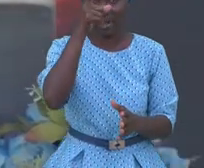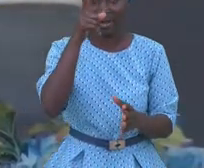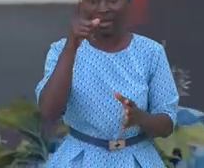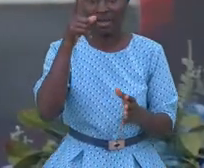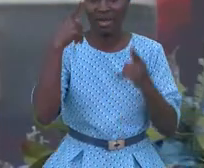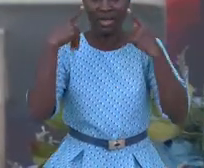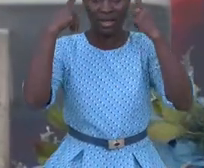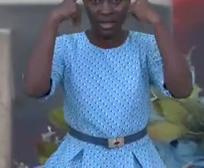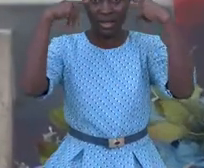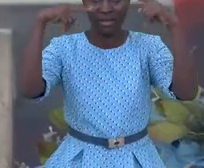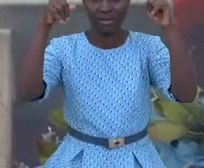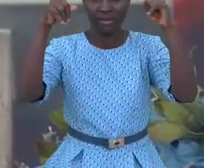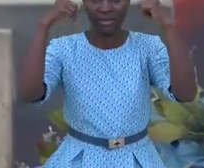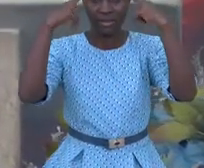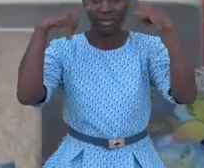exceptional,